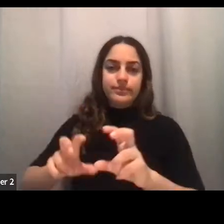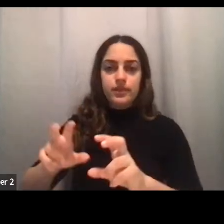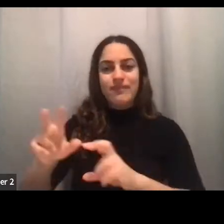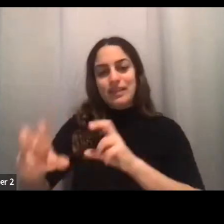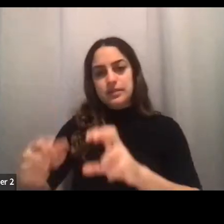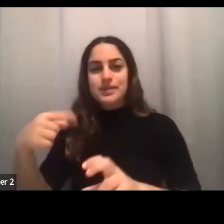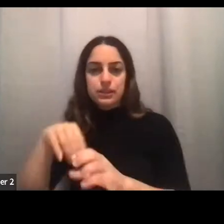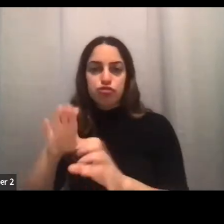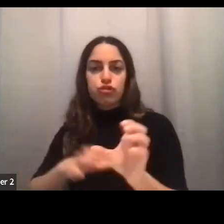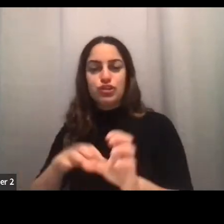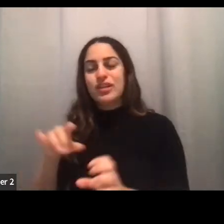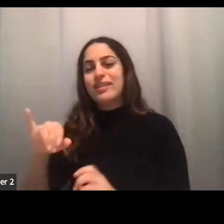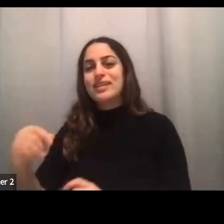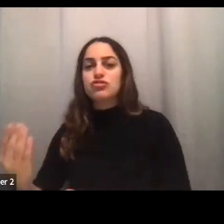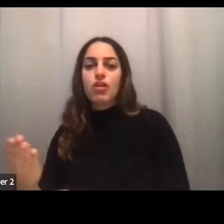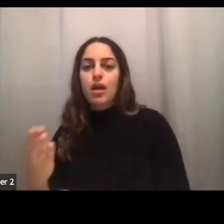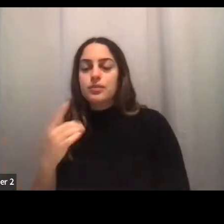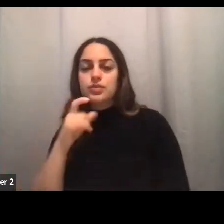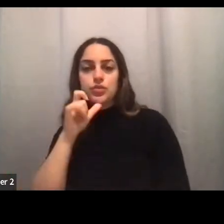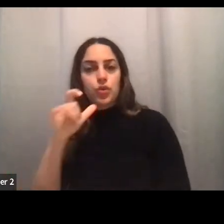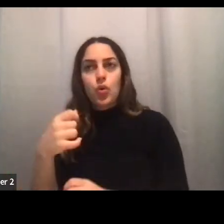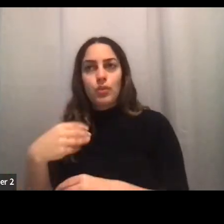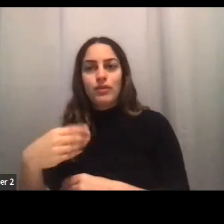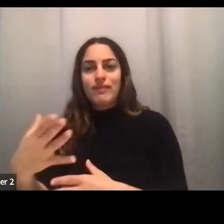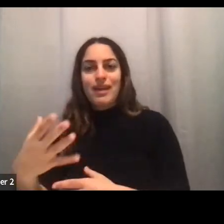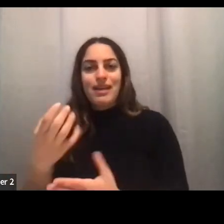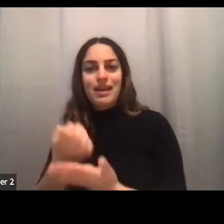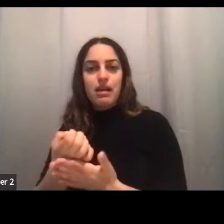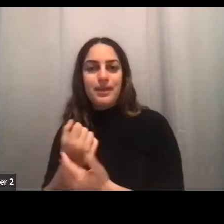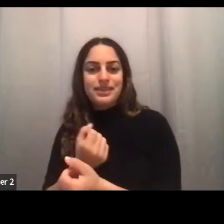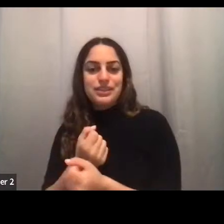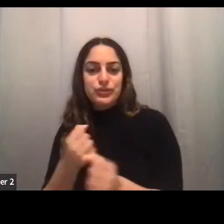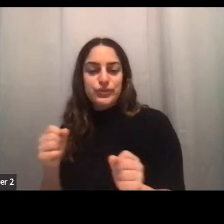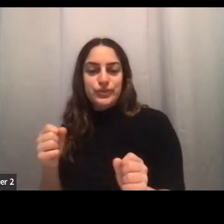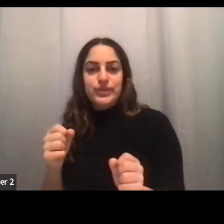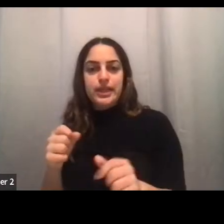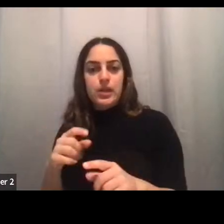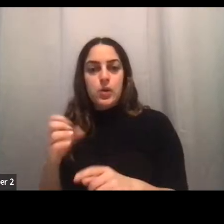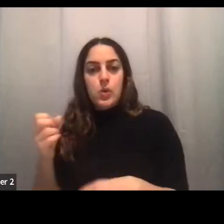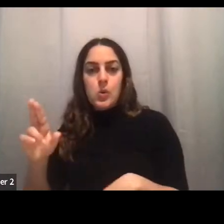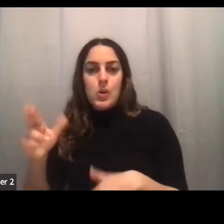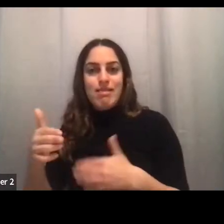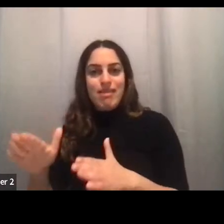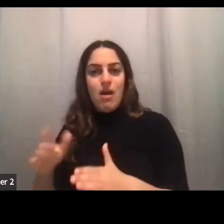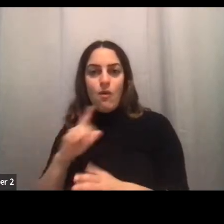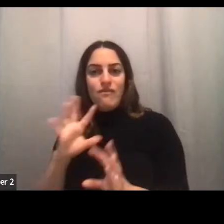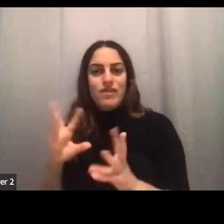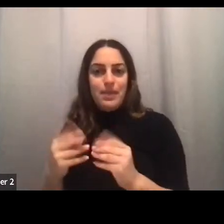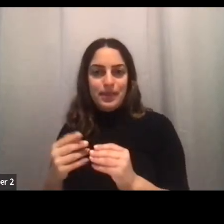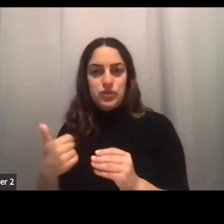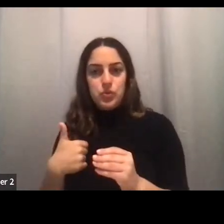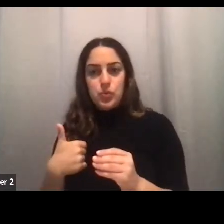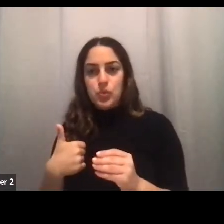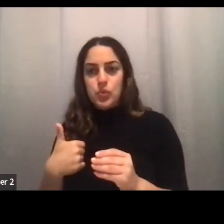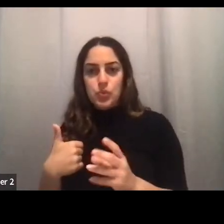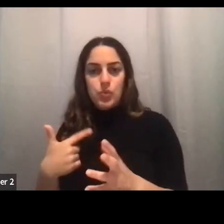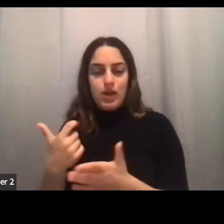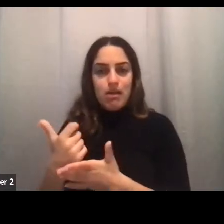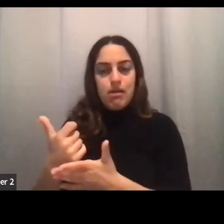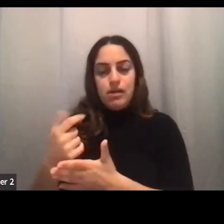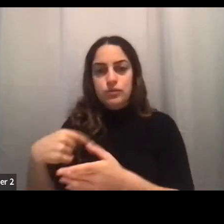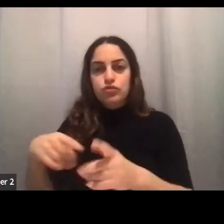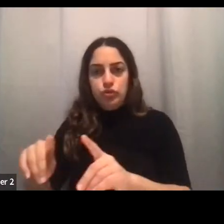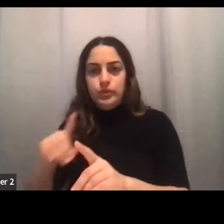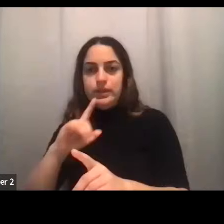do not provide economic security let alone allow families to weather dramatic economic downturns as we